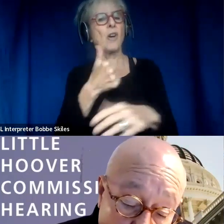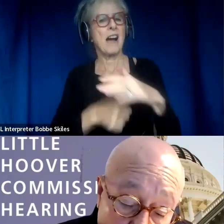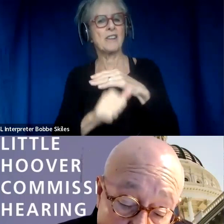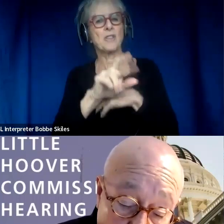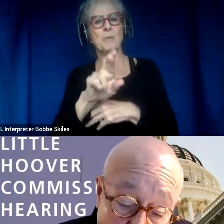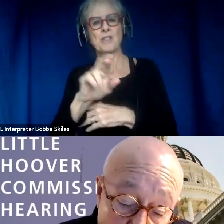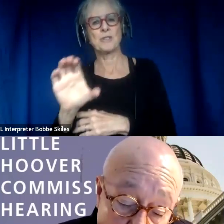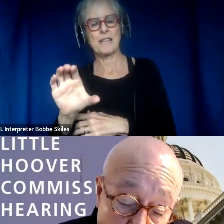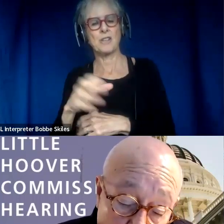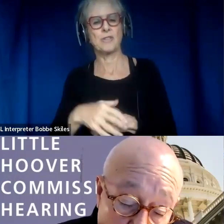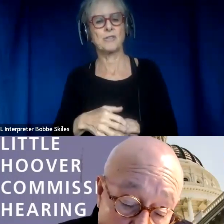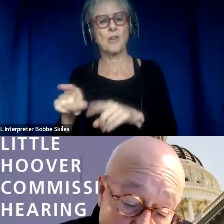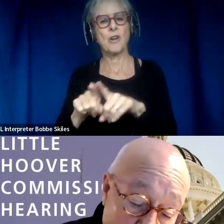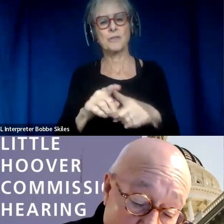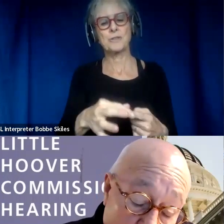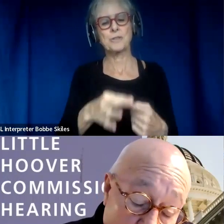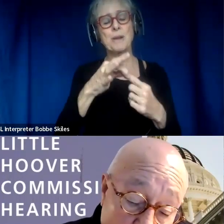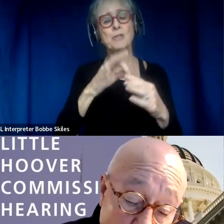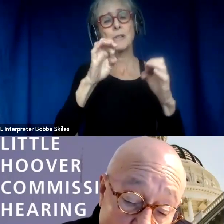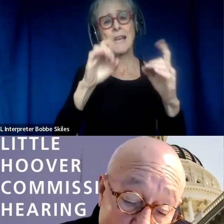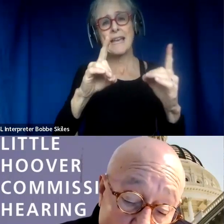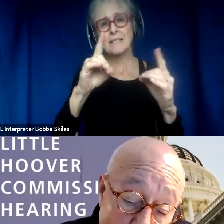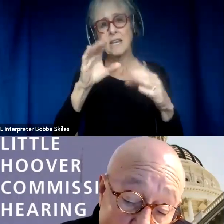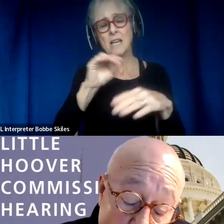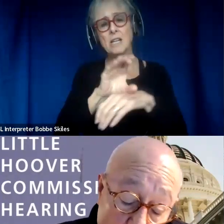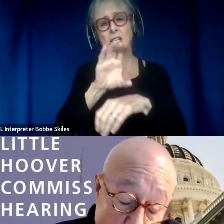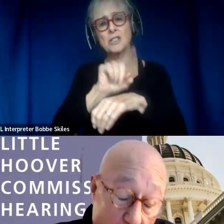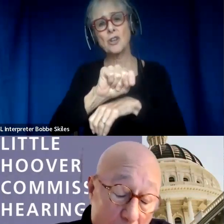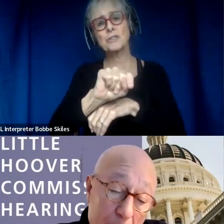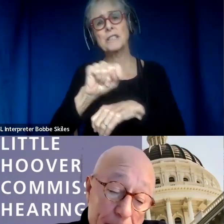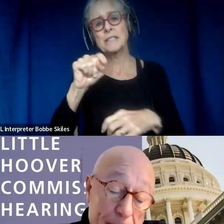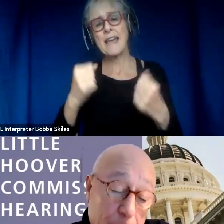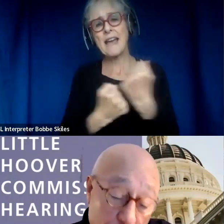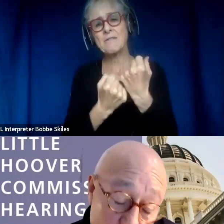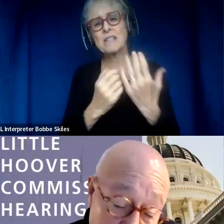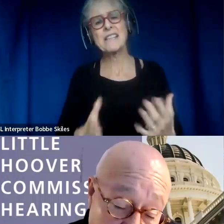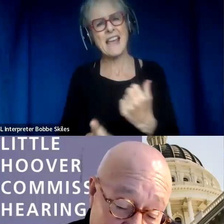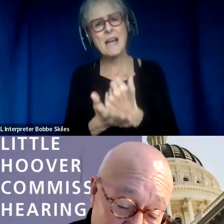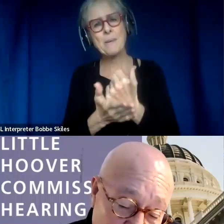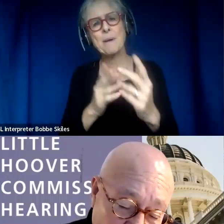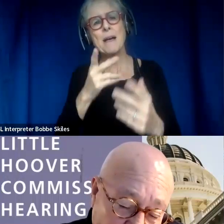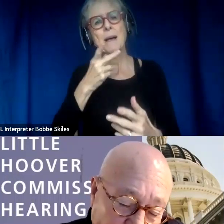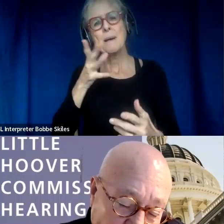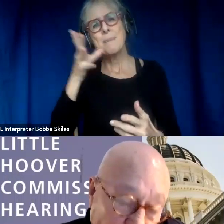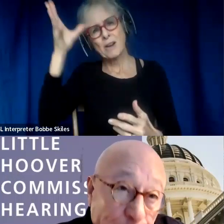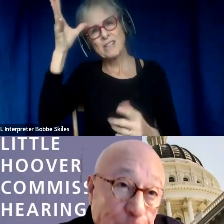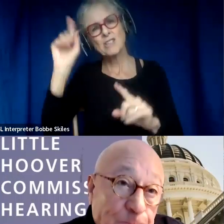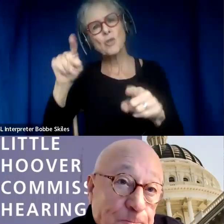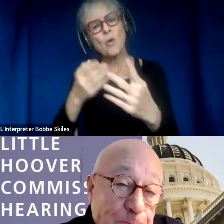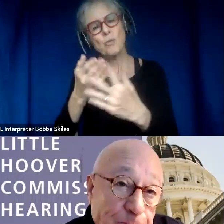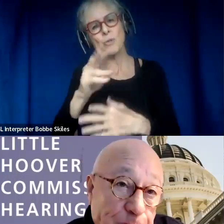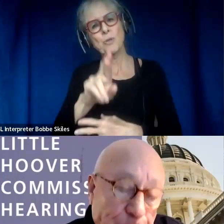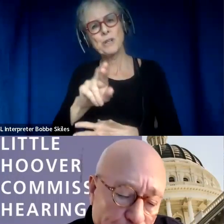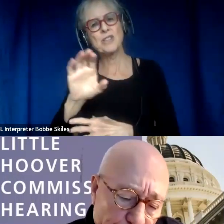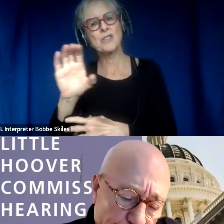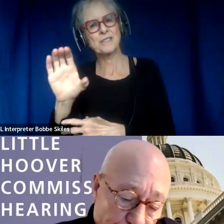I'm also a special education consultant advocate. I assist and guide parents through the regional center system. Okay.